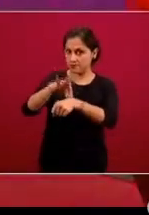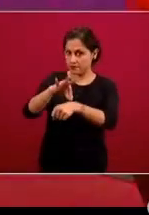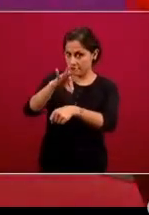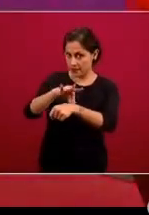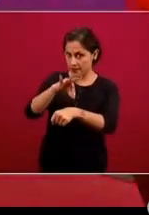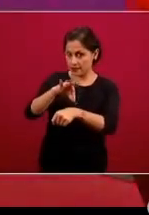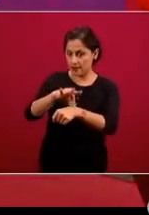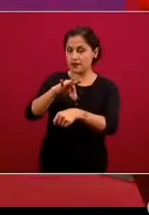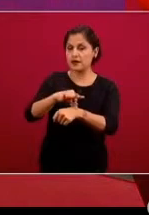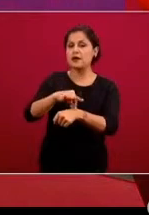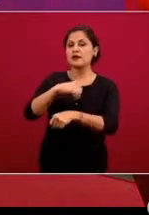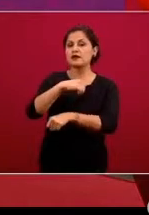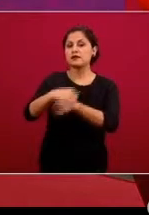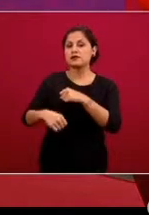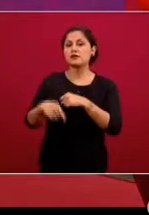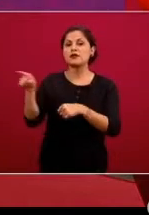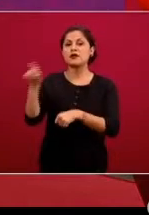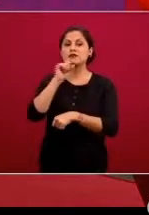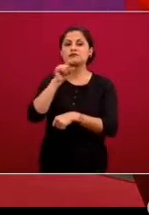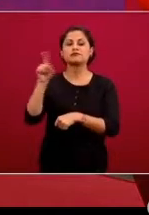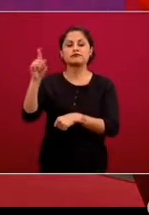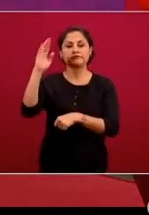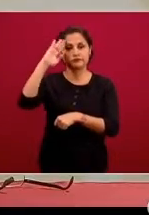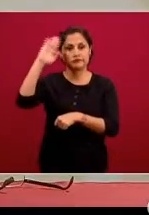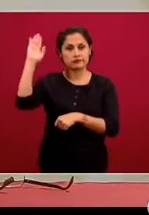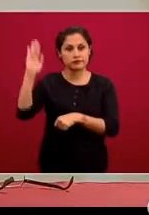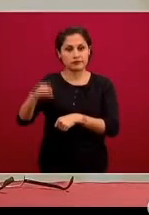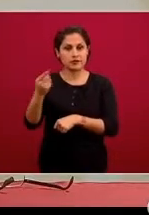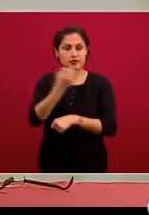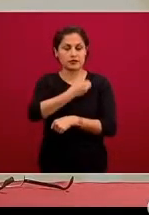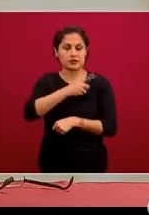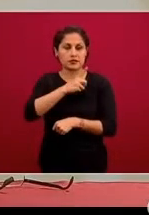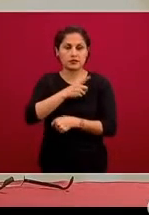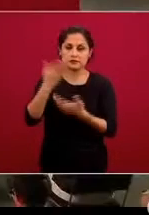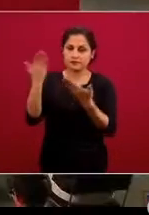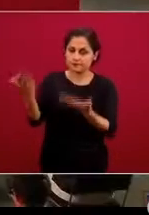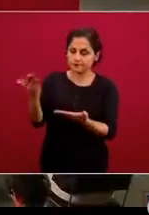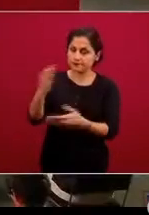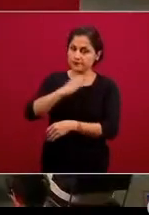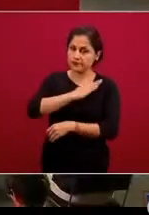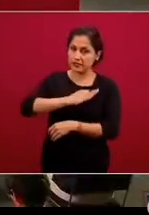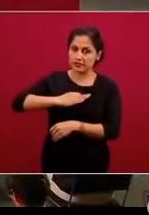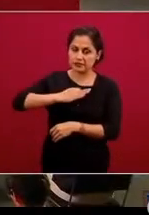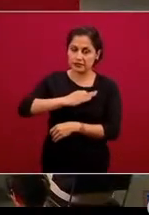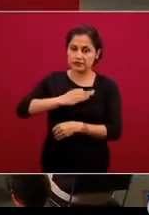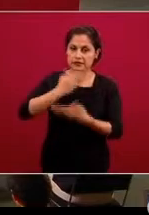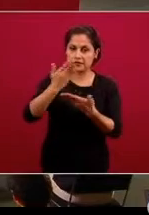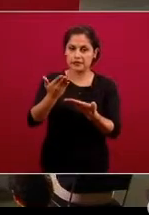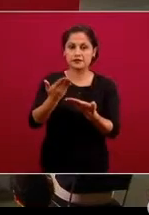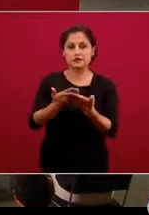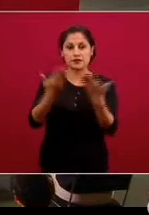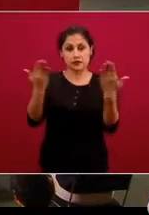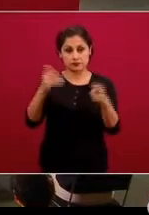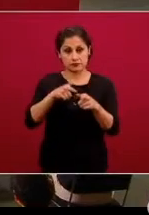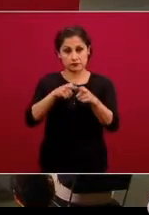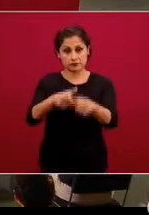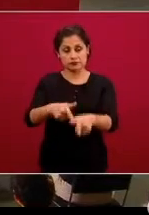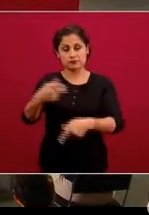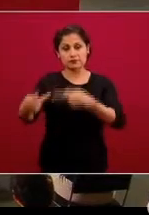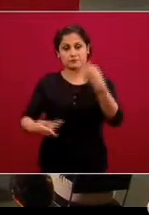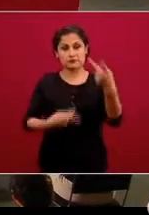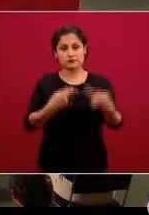a surgeon, and she has had a wide array of public charges in the